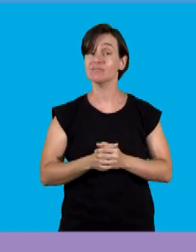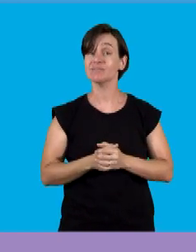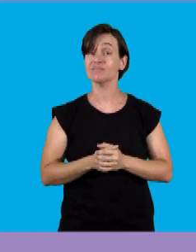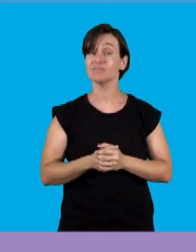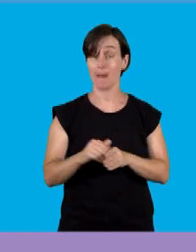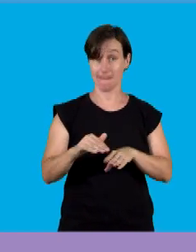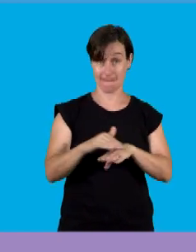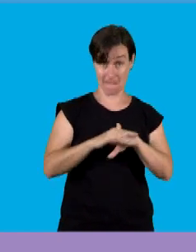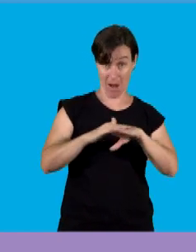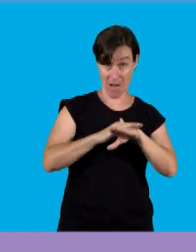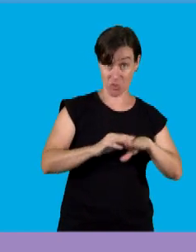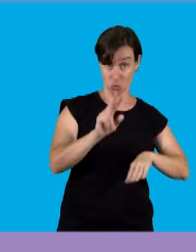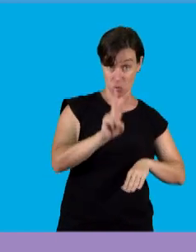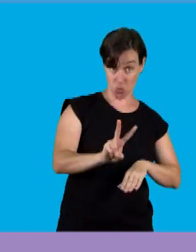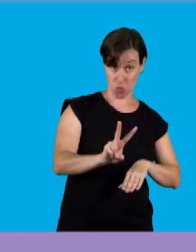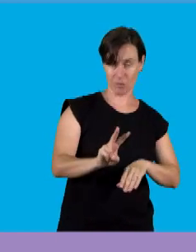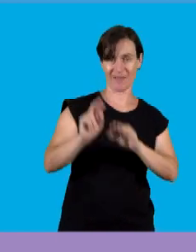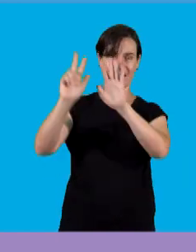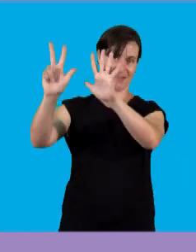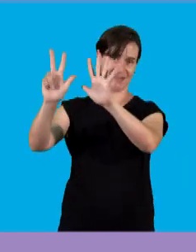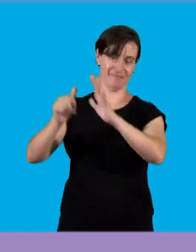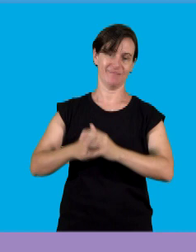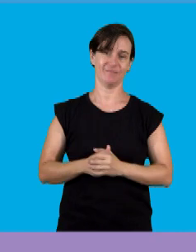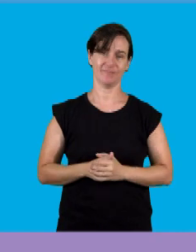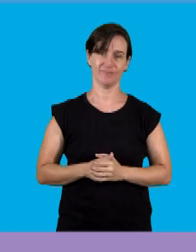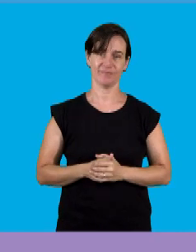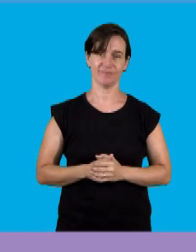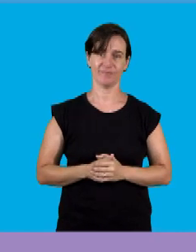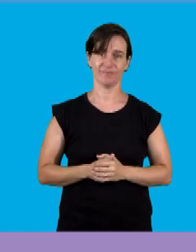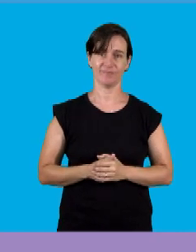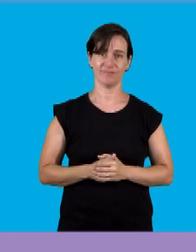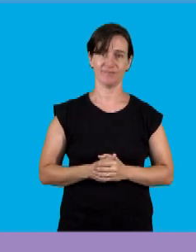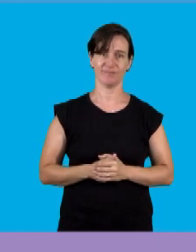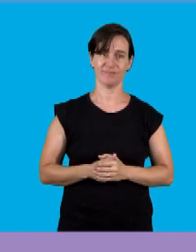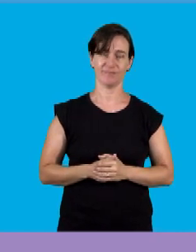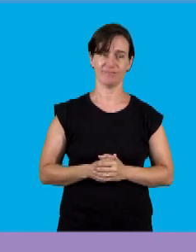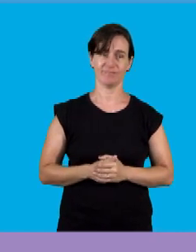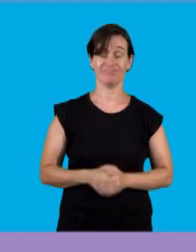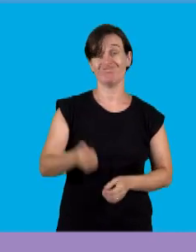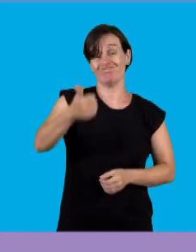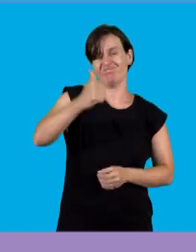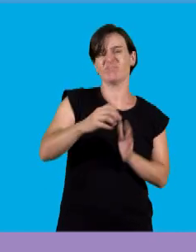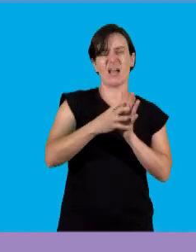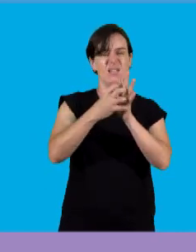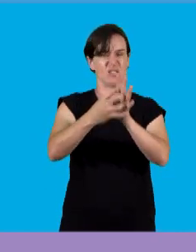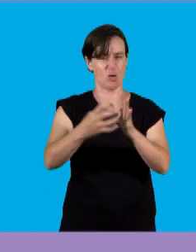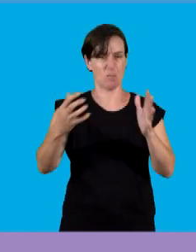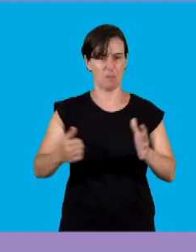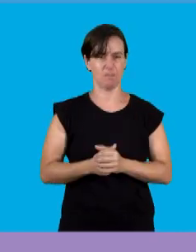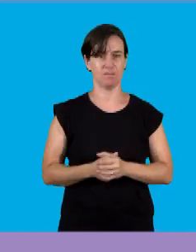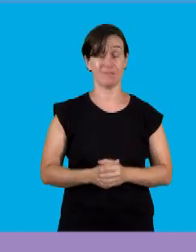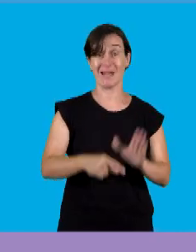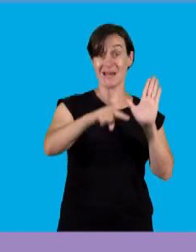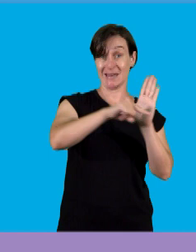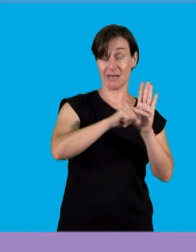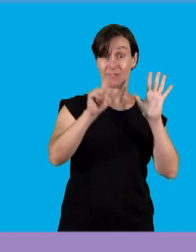base 2 and an exponent 8. Let's look at another example. Now we